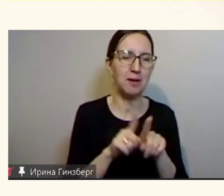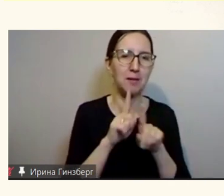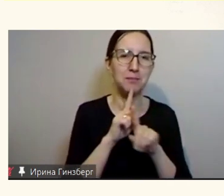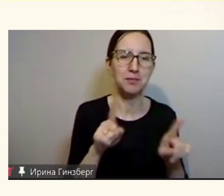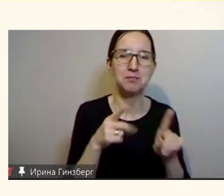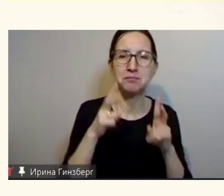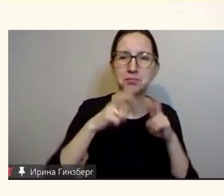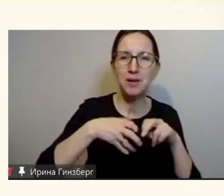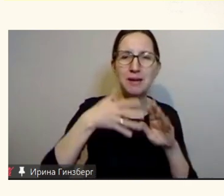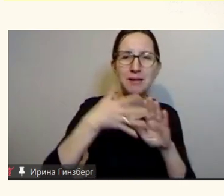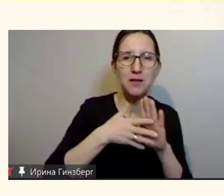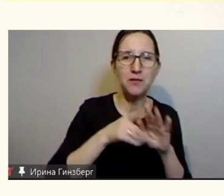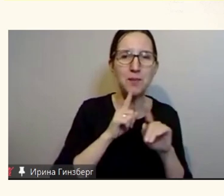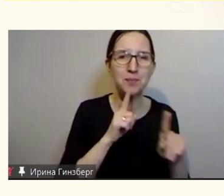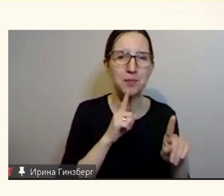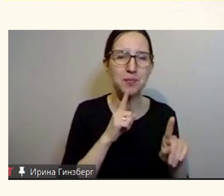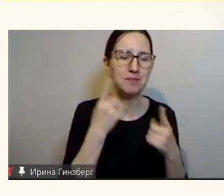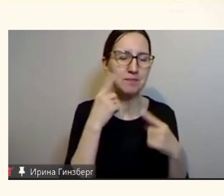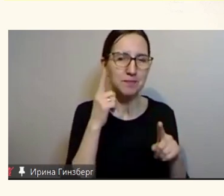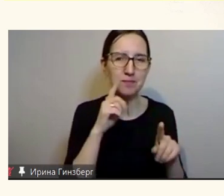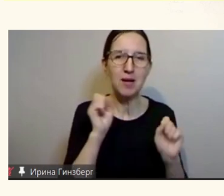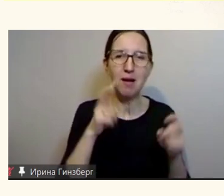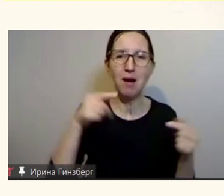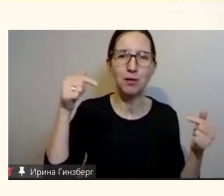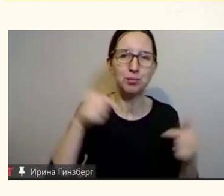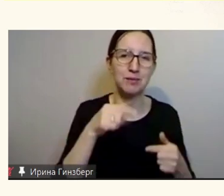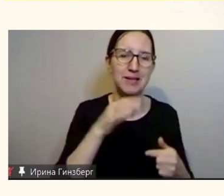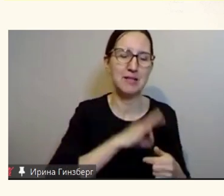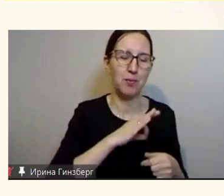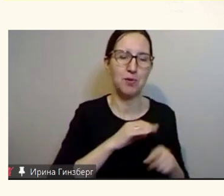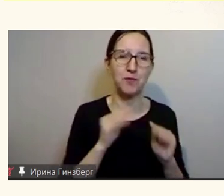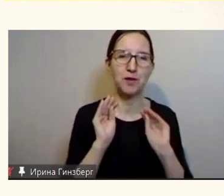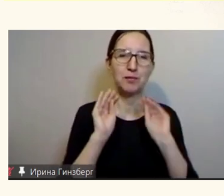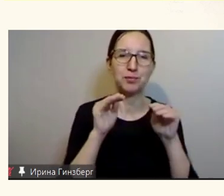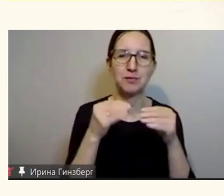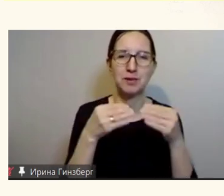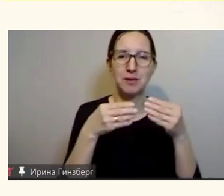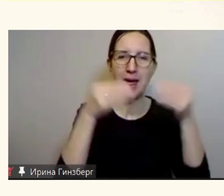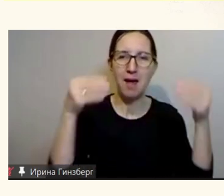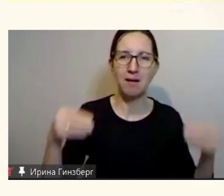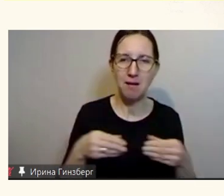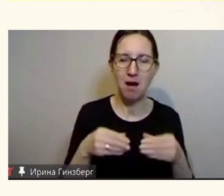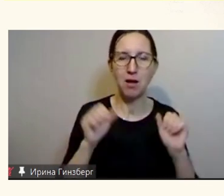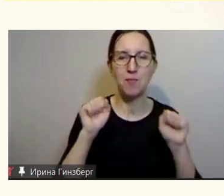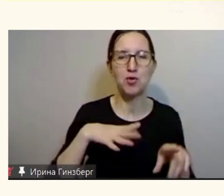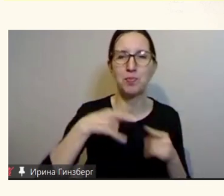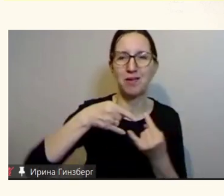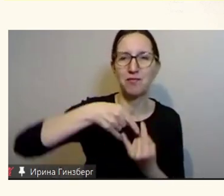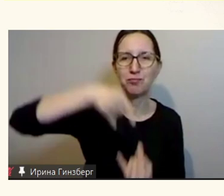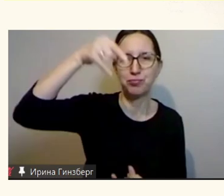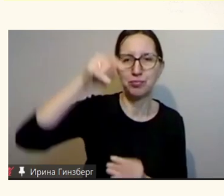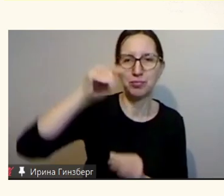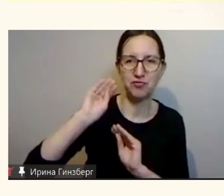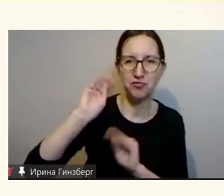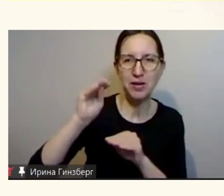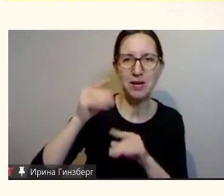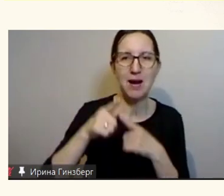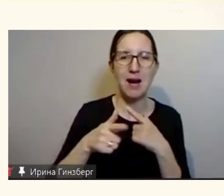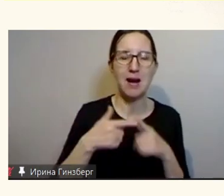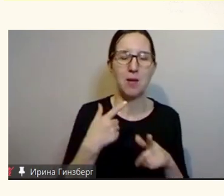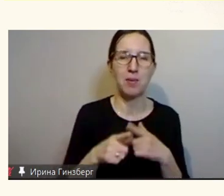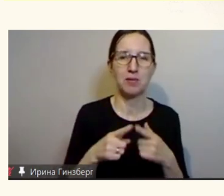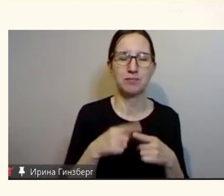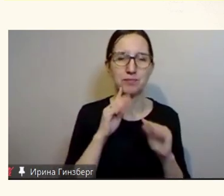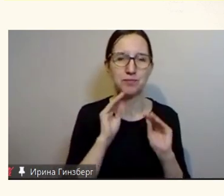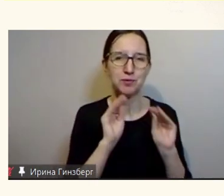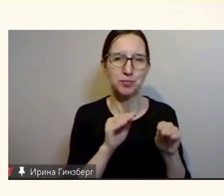of the frame or in multiples. So it just was an explosion for Bill of being creative, of creativity.